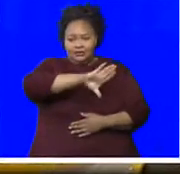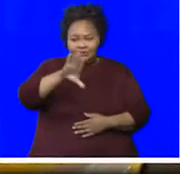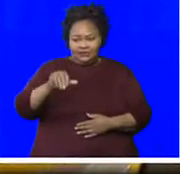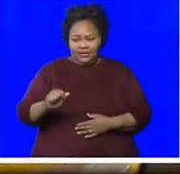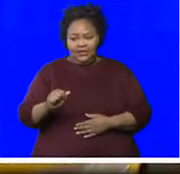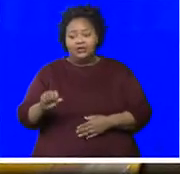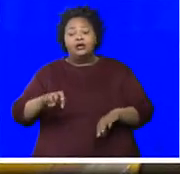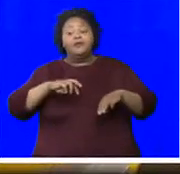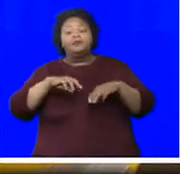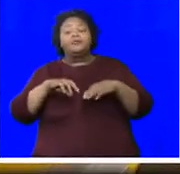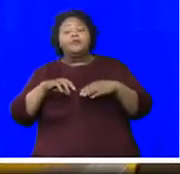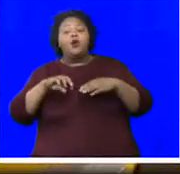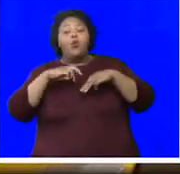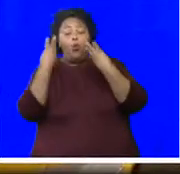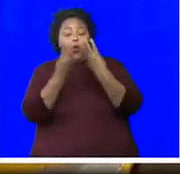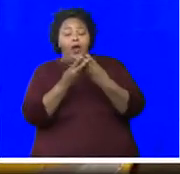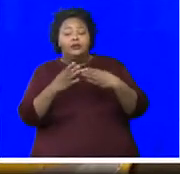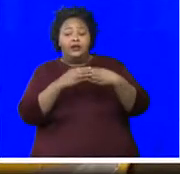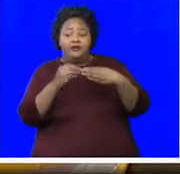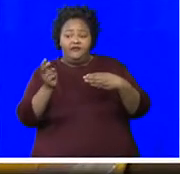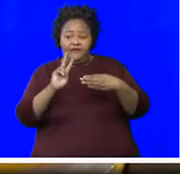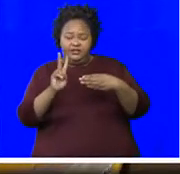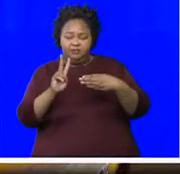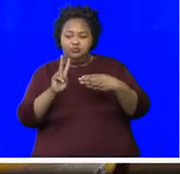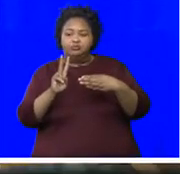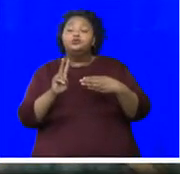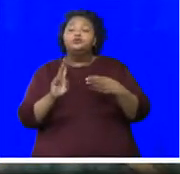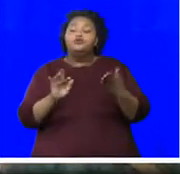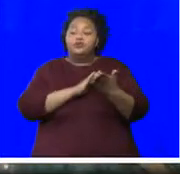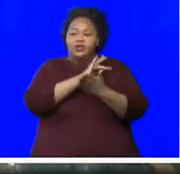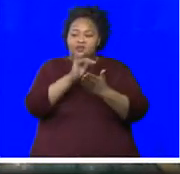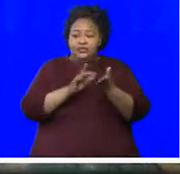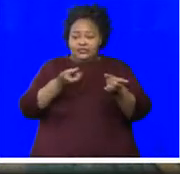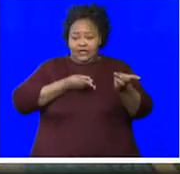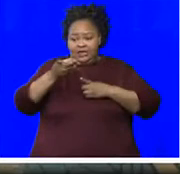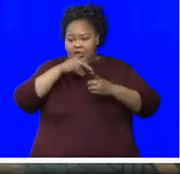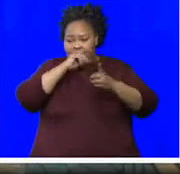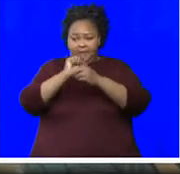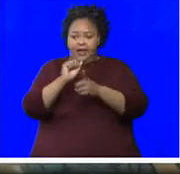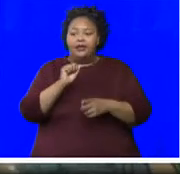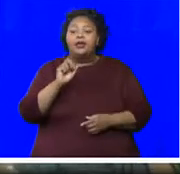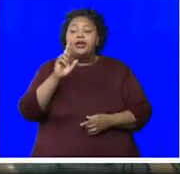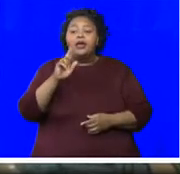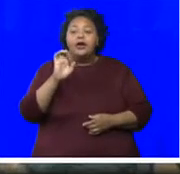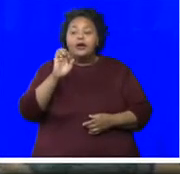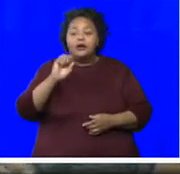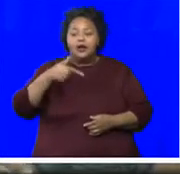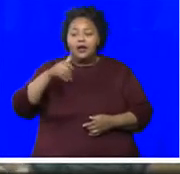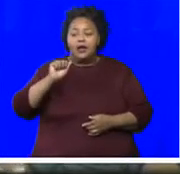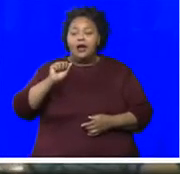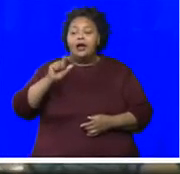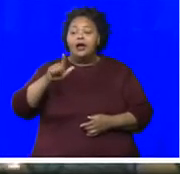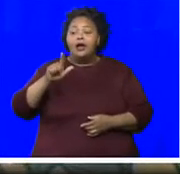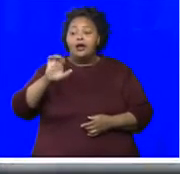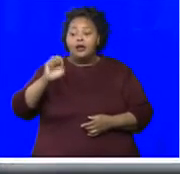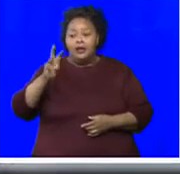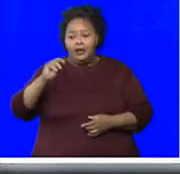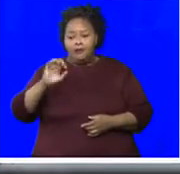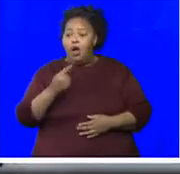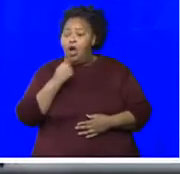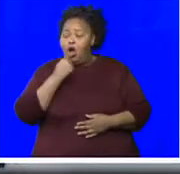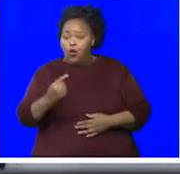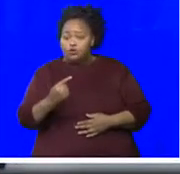lesisendasi ne-Afrika nalesi lesise East Dr. Gabriel Rugalema Uthi letinhlanyelo tetibhitfo letetfulwa